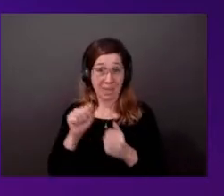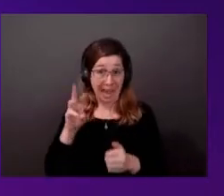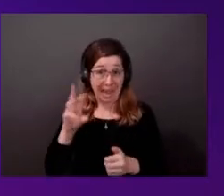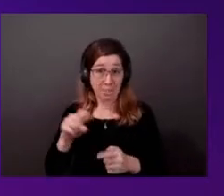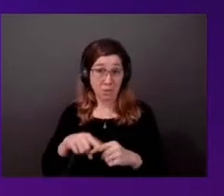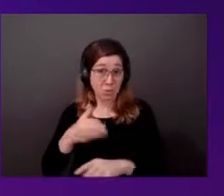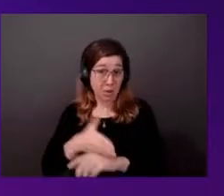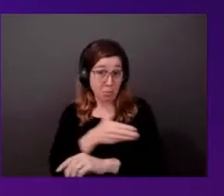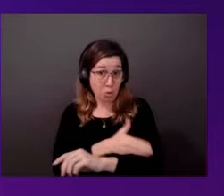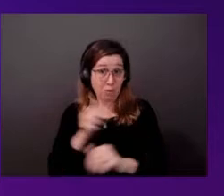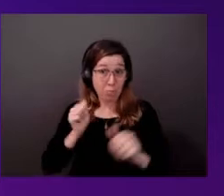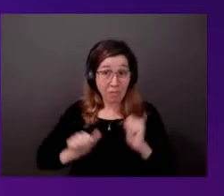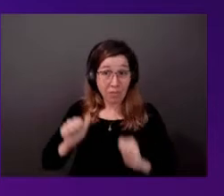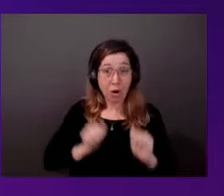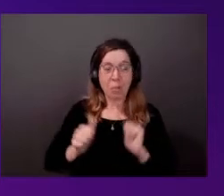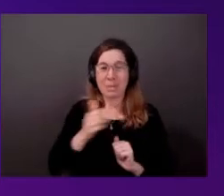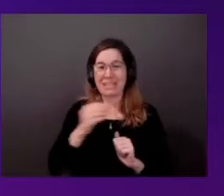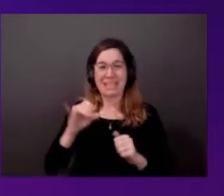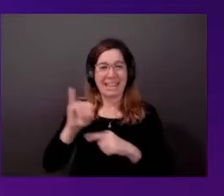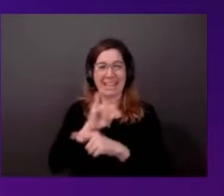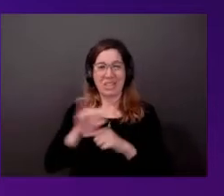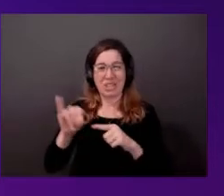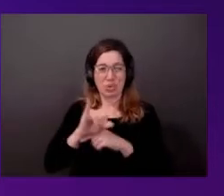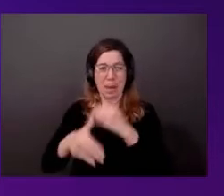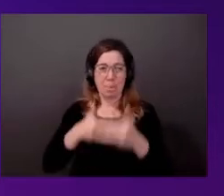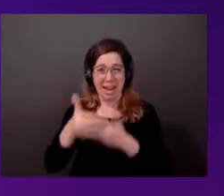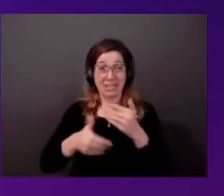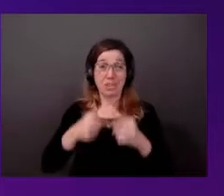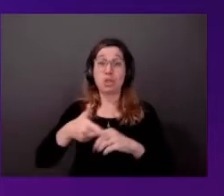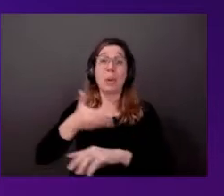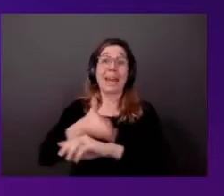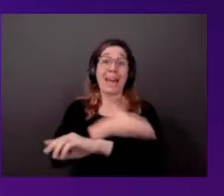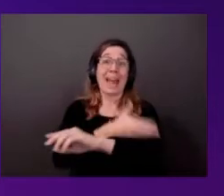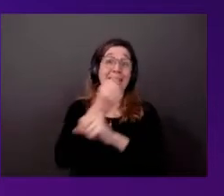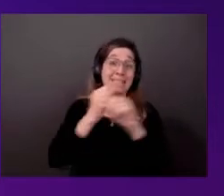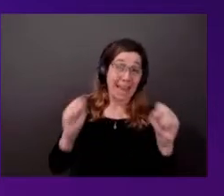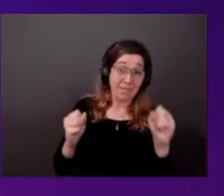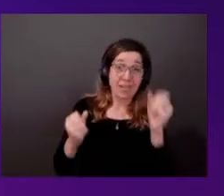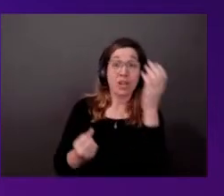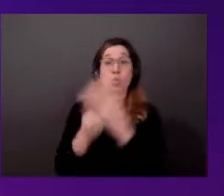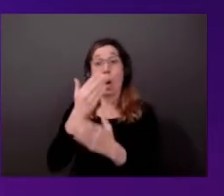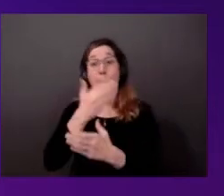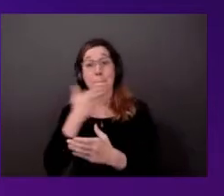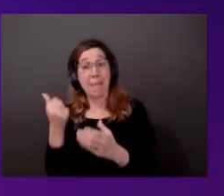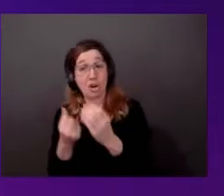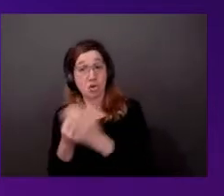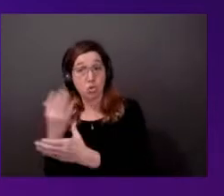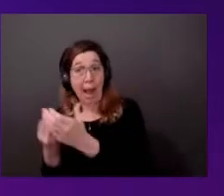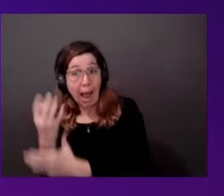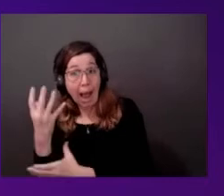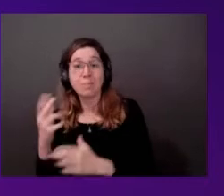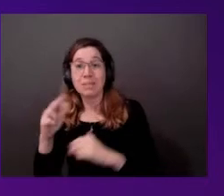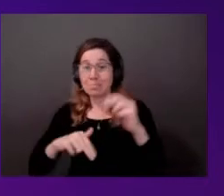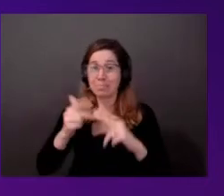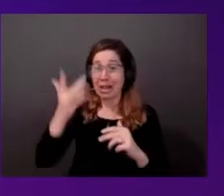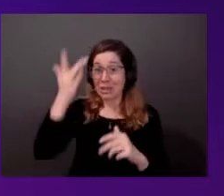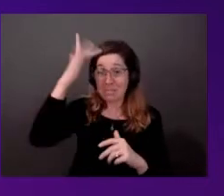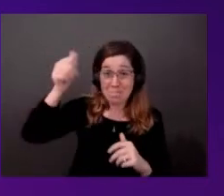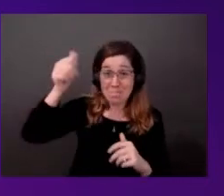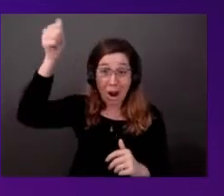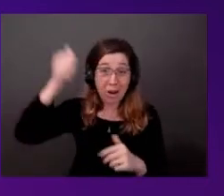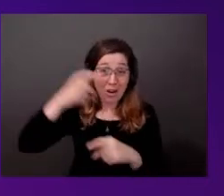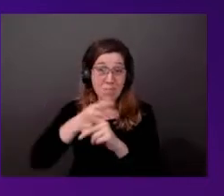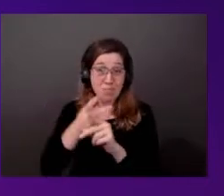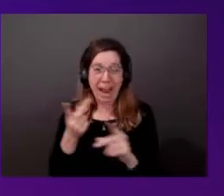industrial process, to enhance safety, to grow better crops, to build smarter products, and much, much more. AWS